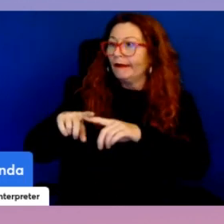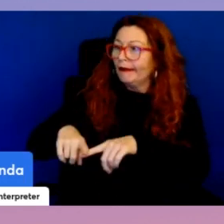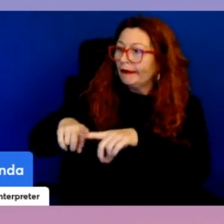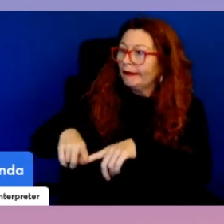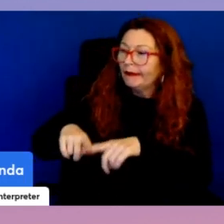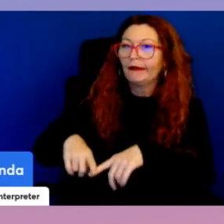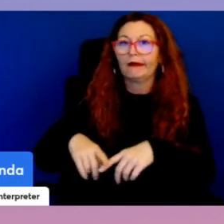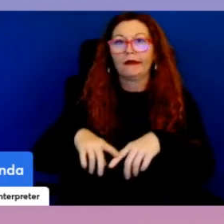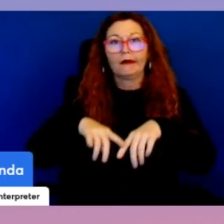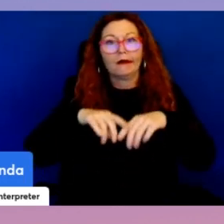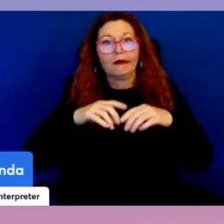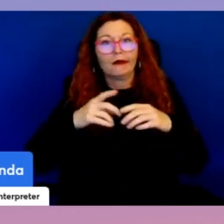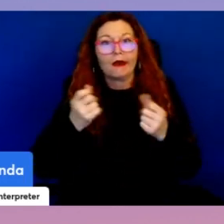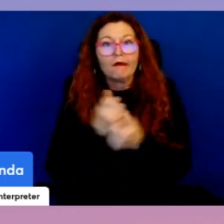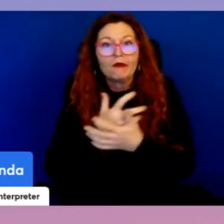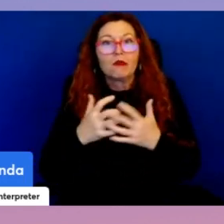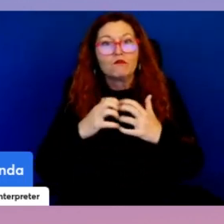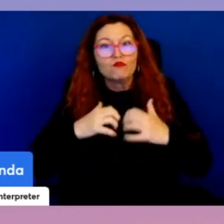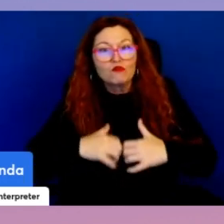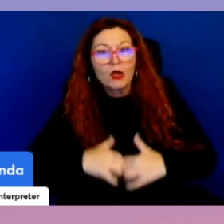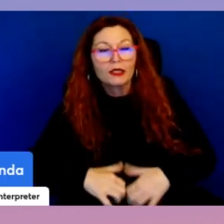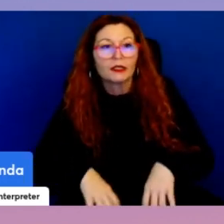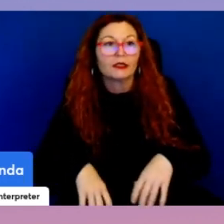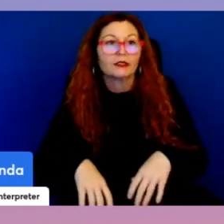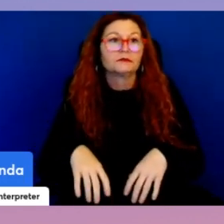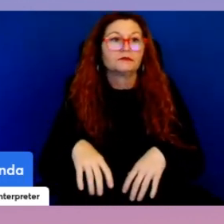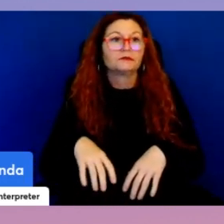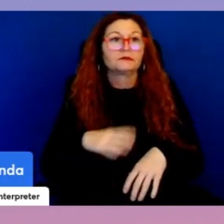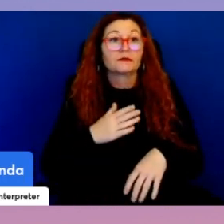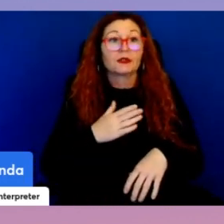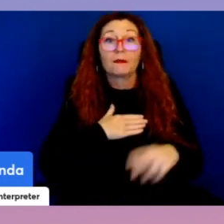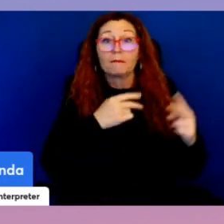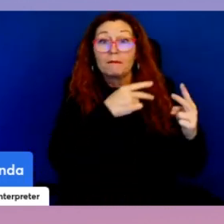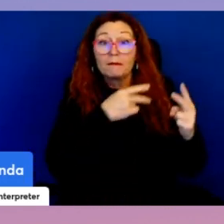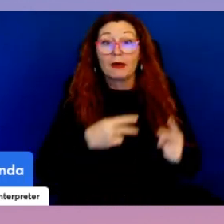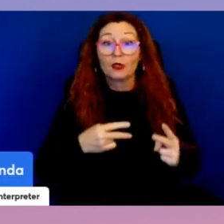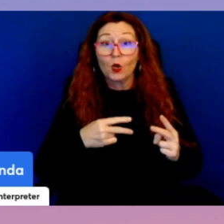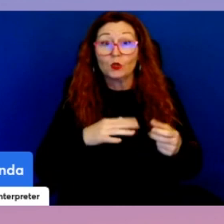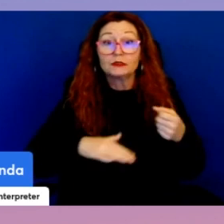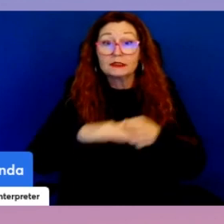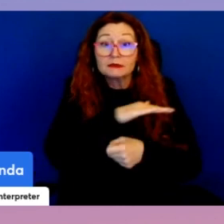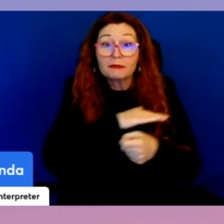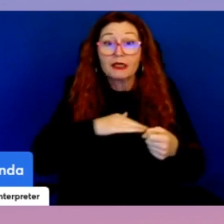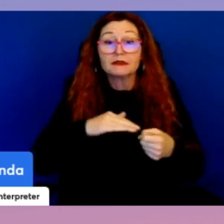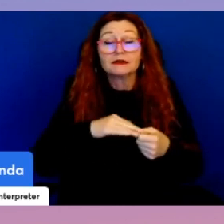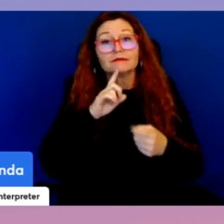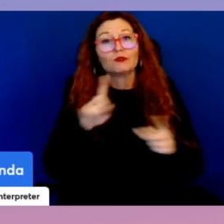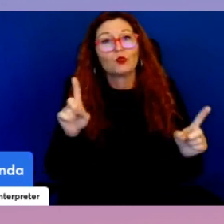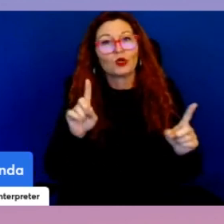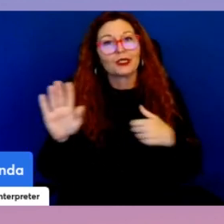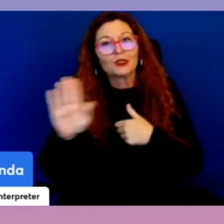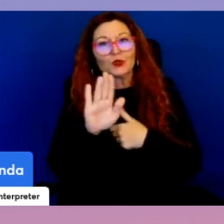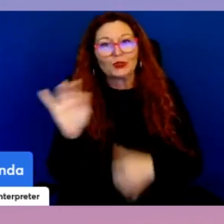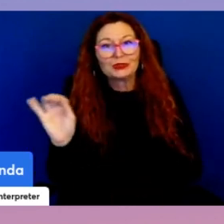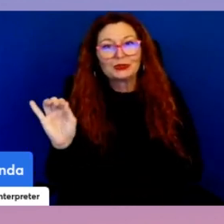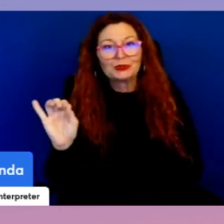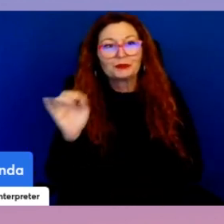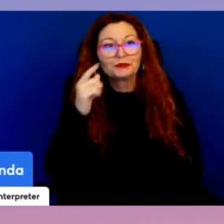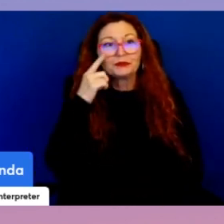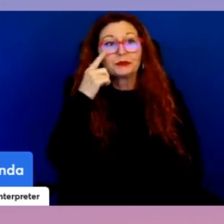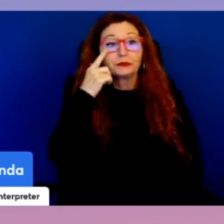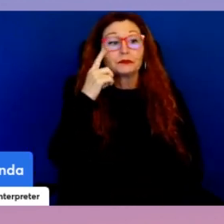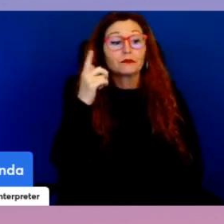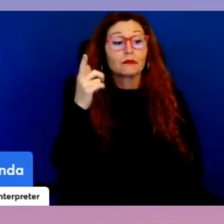breaking. If it works in my code space, it will work in your code space, that kind of thing. All right, now the reason why